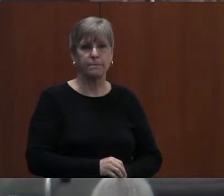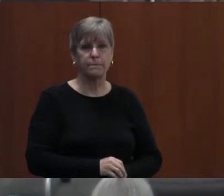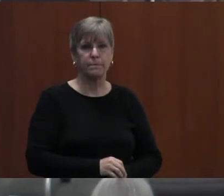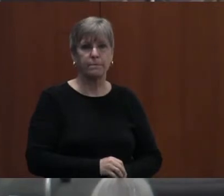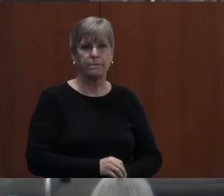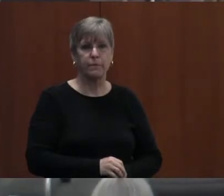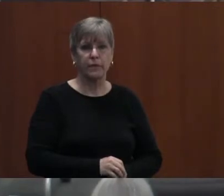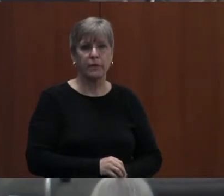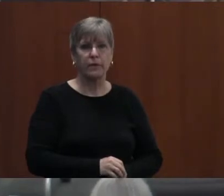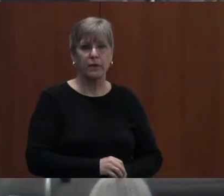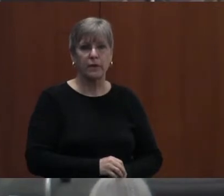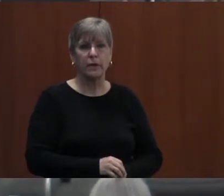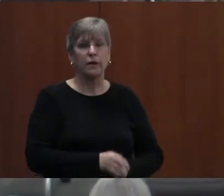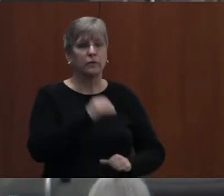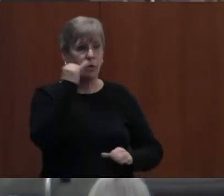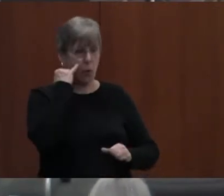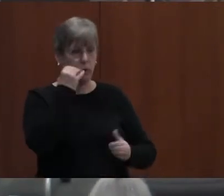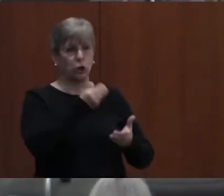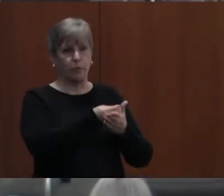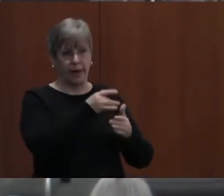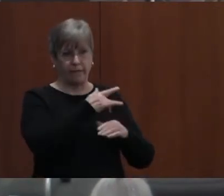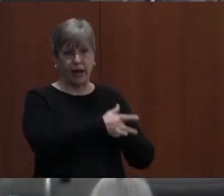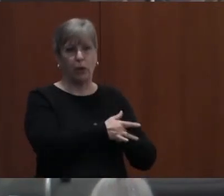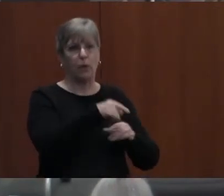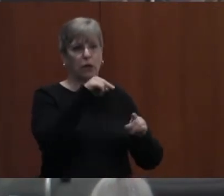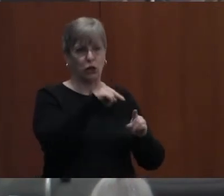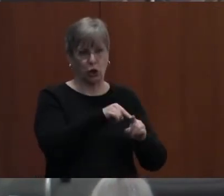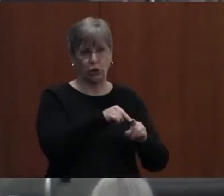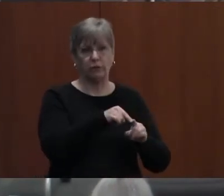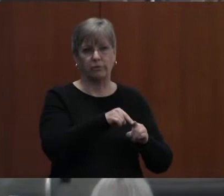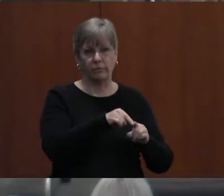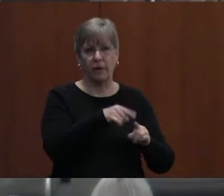subject to there being money available in a certain